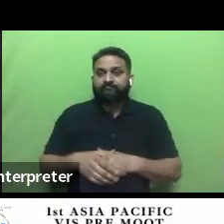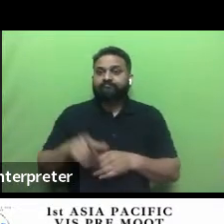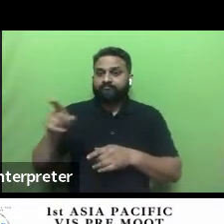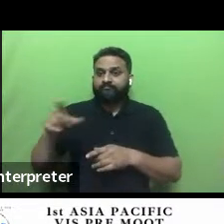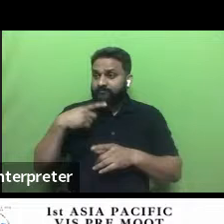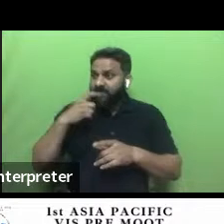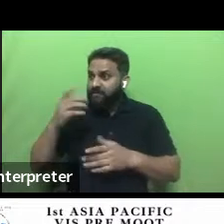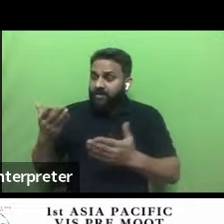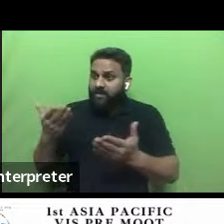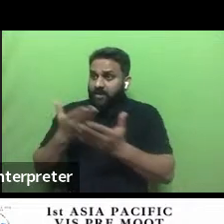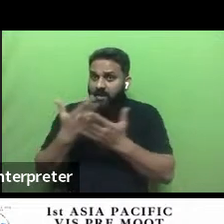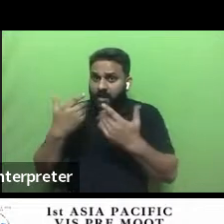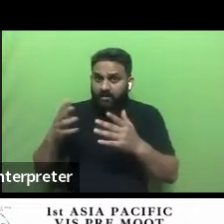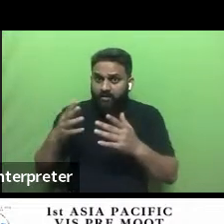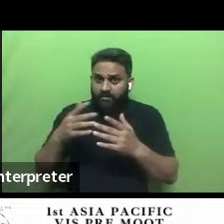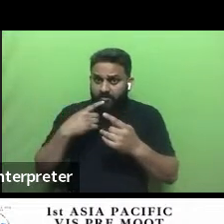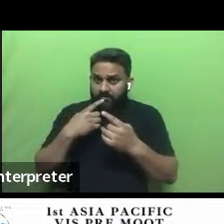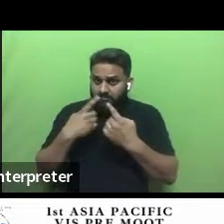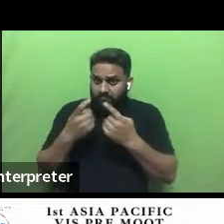have a rebuttal?